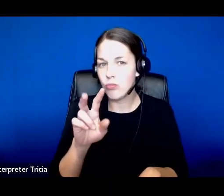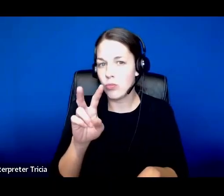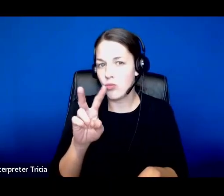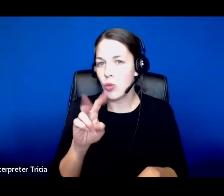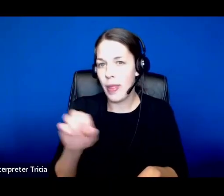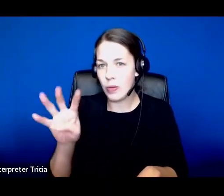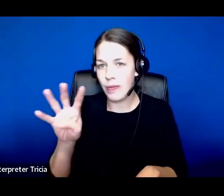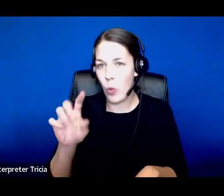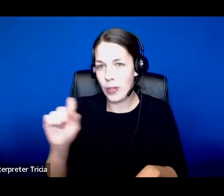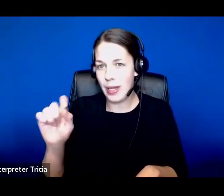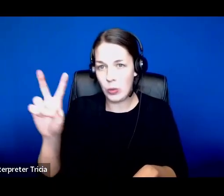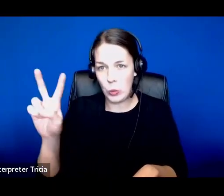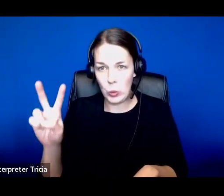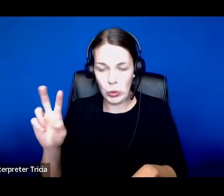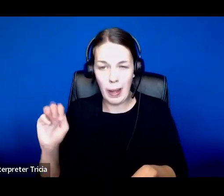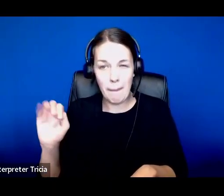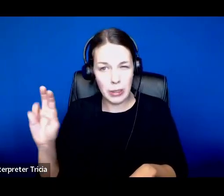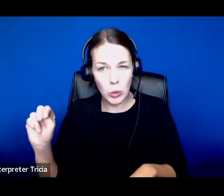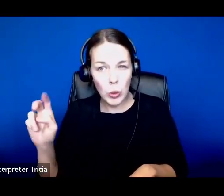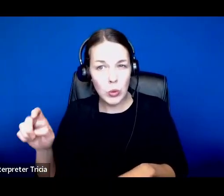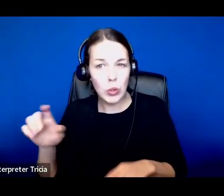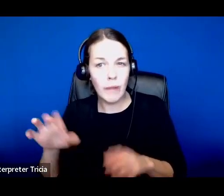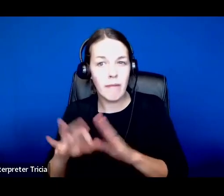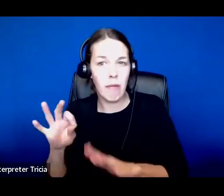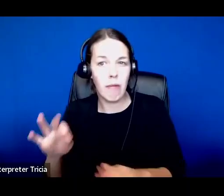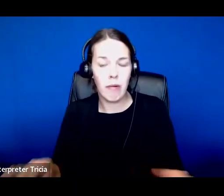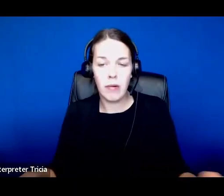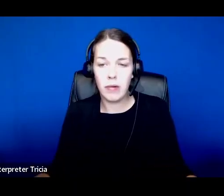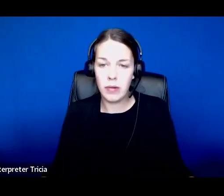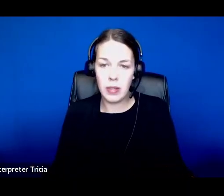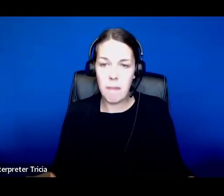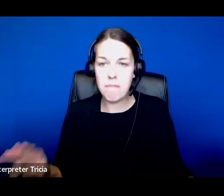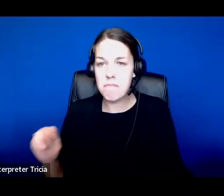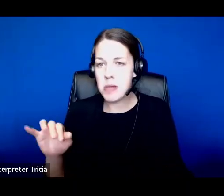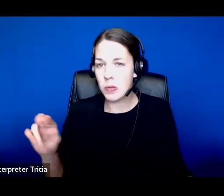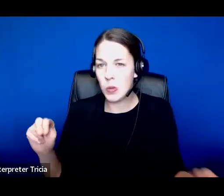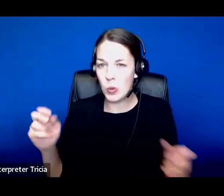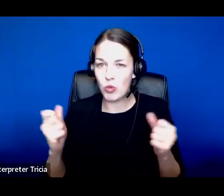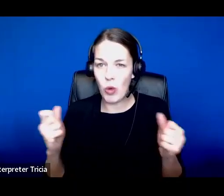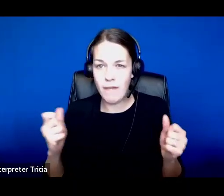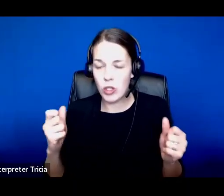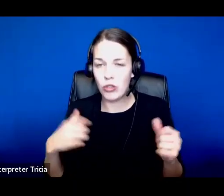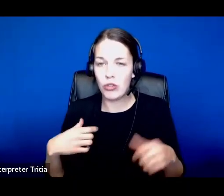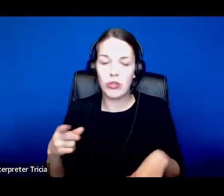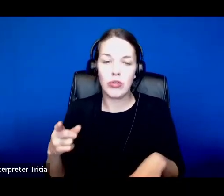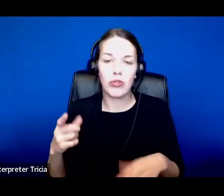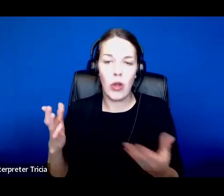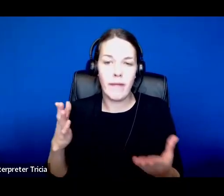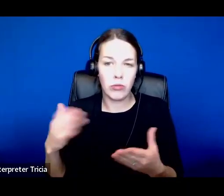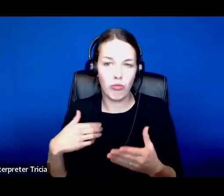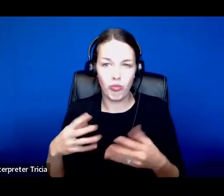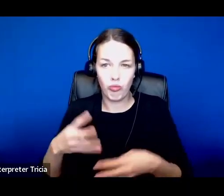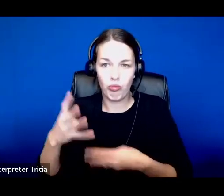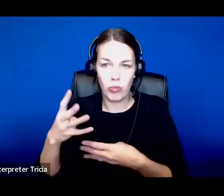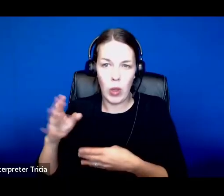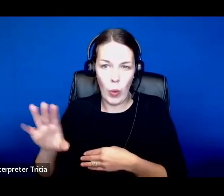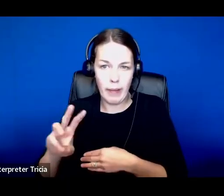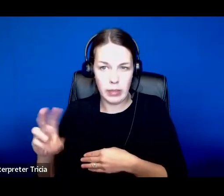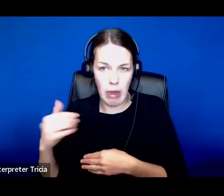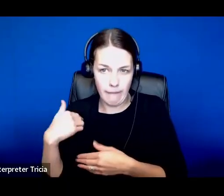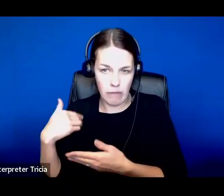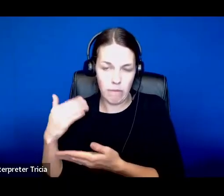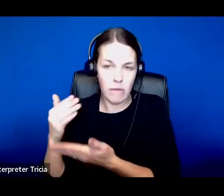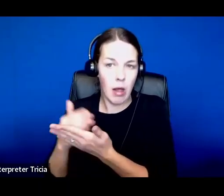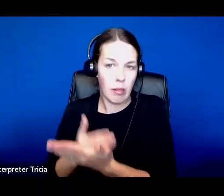Minnesota, and you should find it, or Minnesota Driver Vehicle Services. And it should pop up to their website that has a list